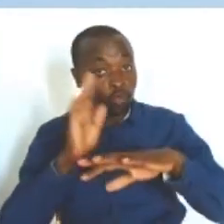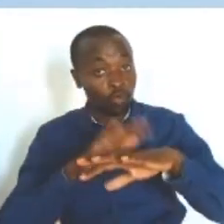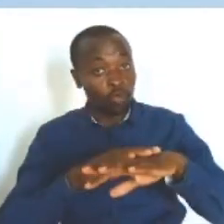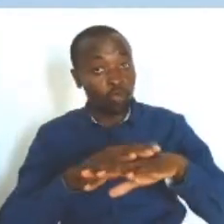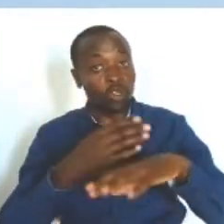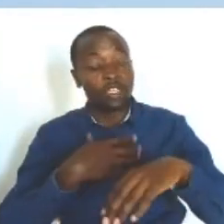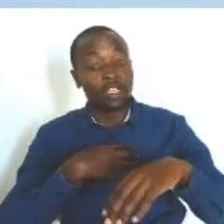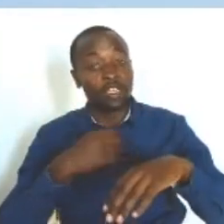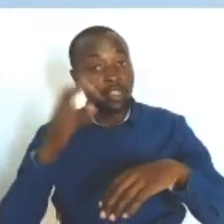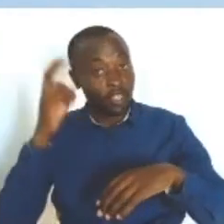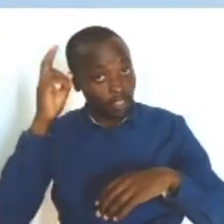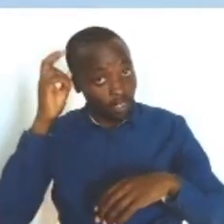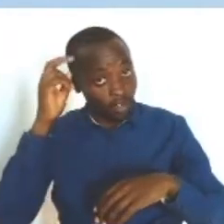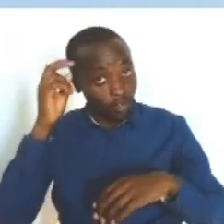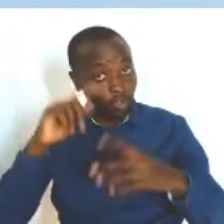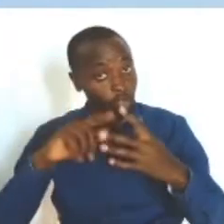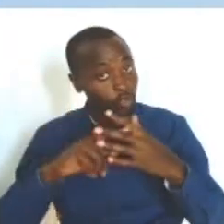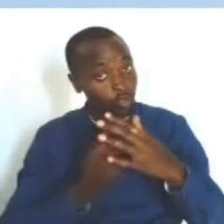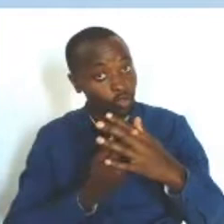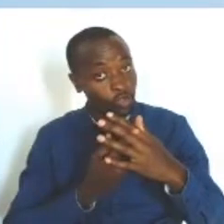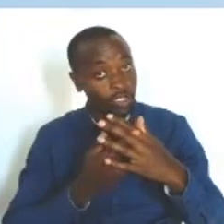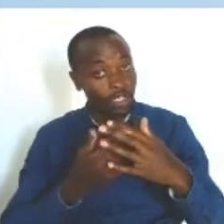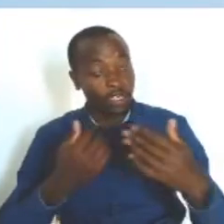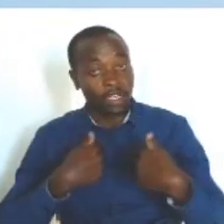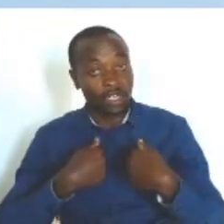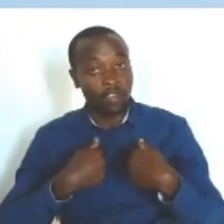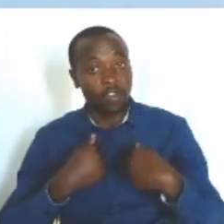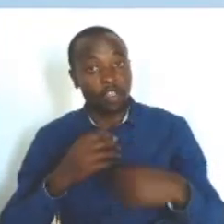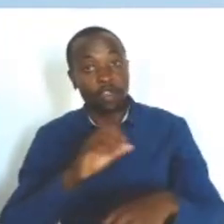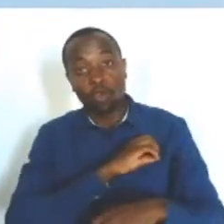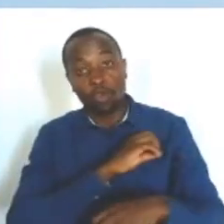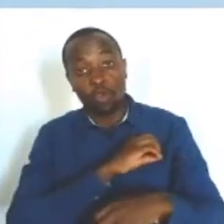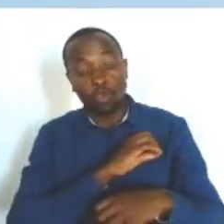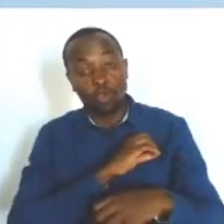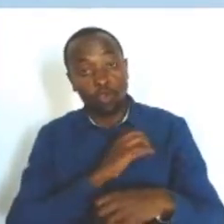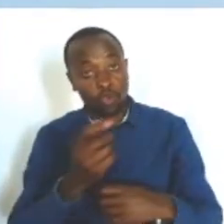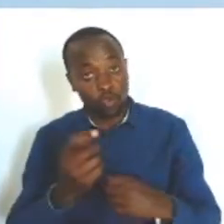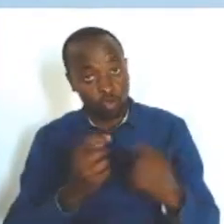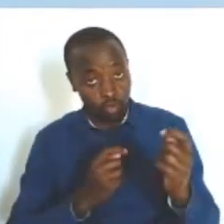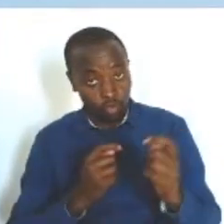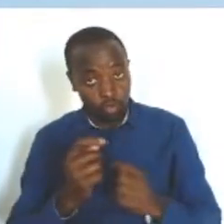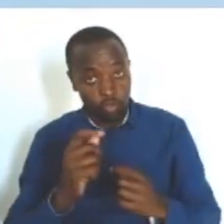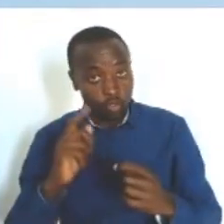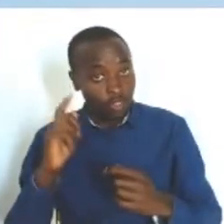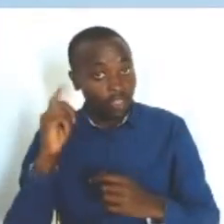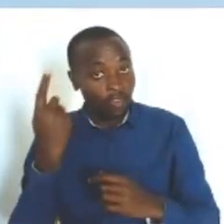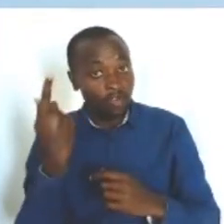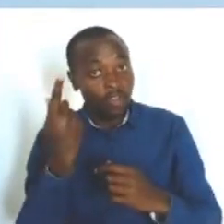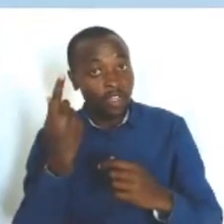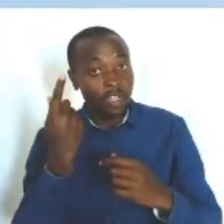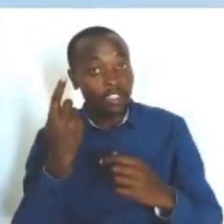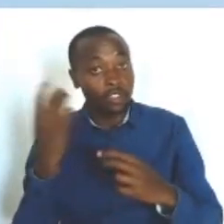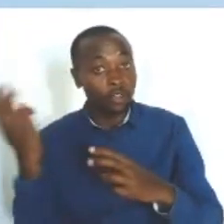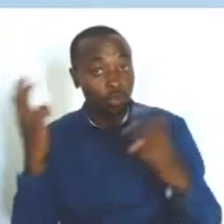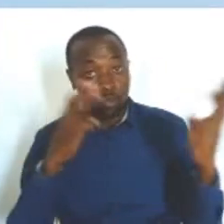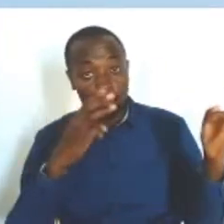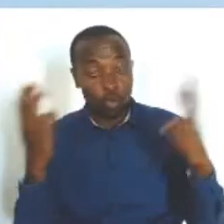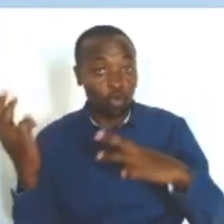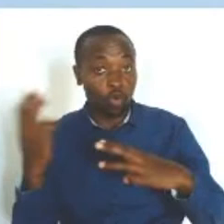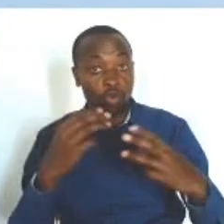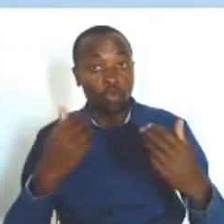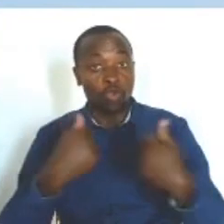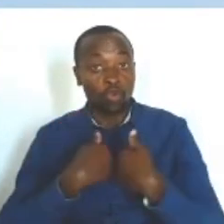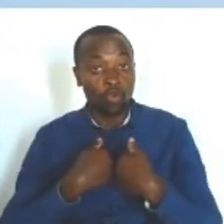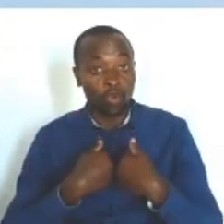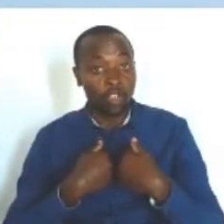evil, you start making your own rules. And that's the first battle that was waged against